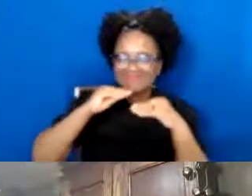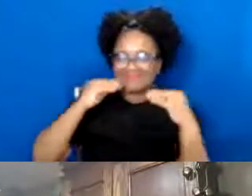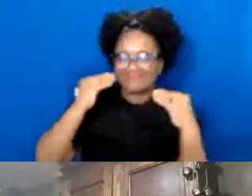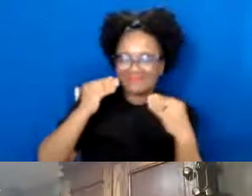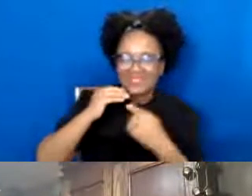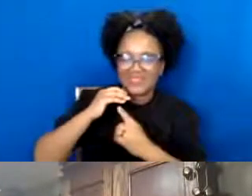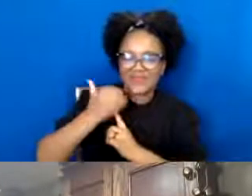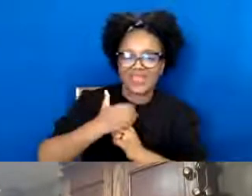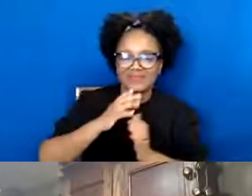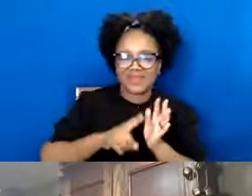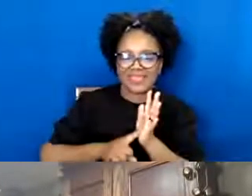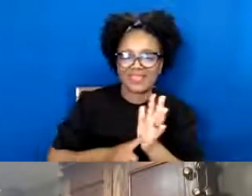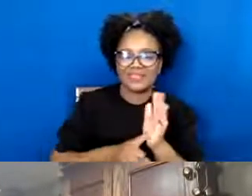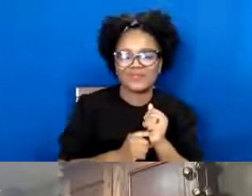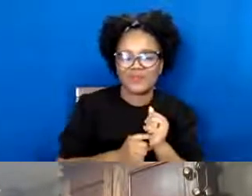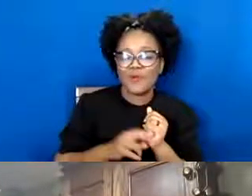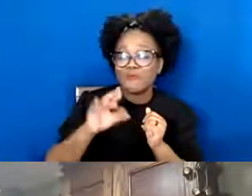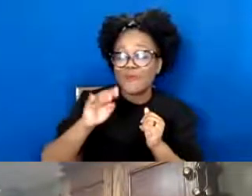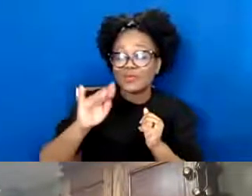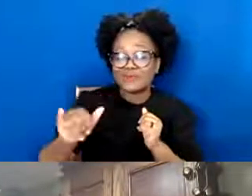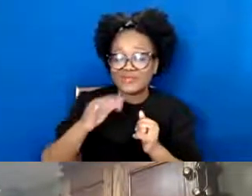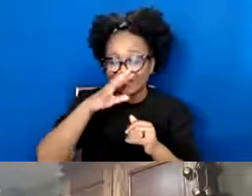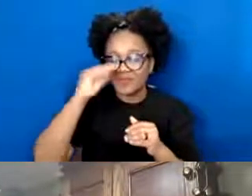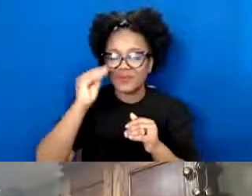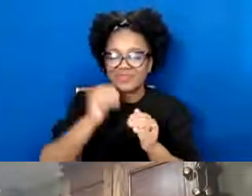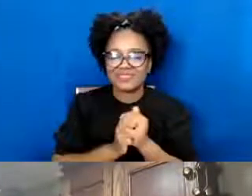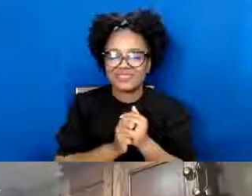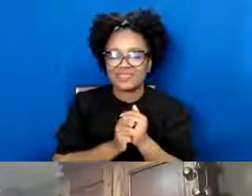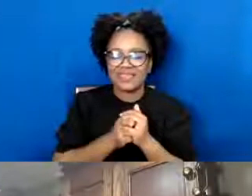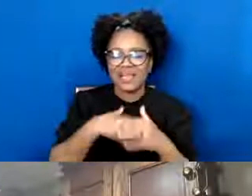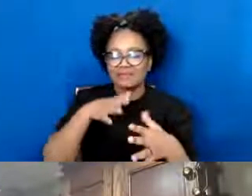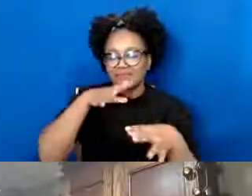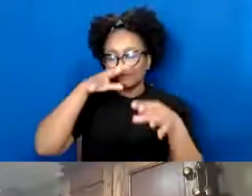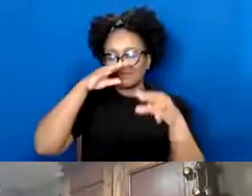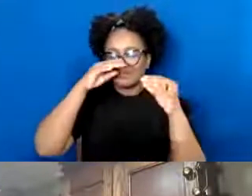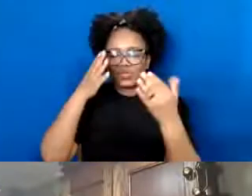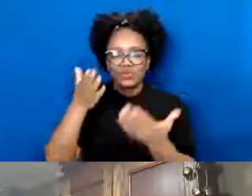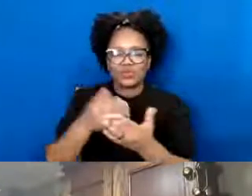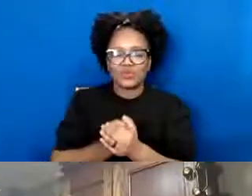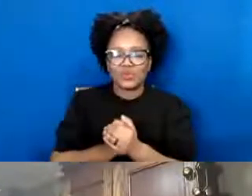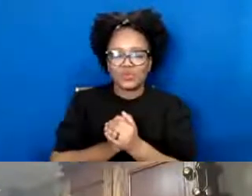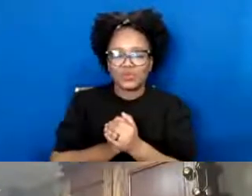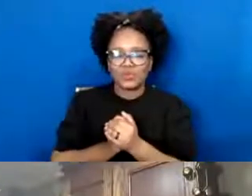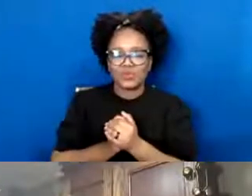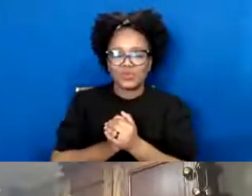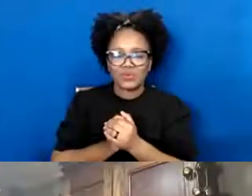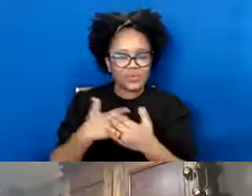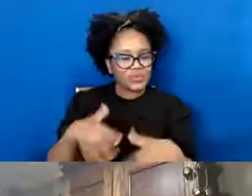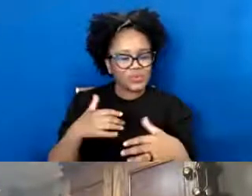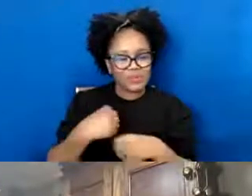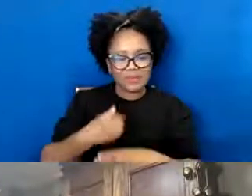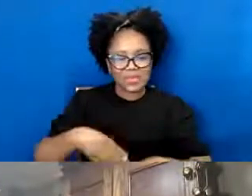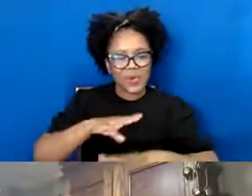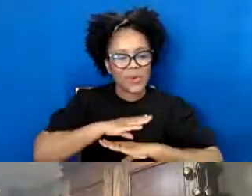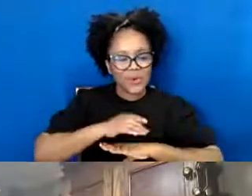not alone. Bittersweet, lemon blossoms cut with day-old shit. We're connected.